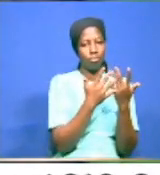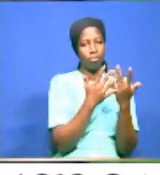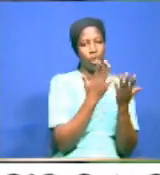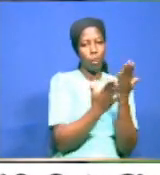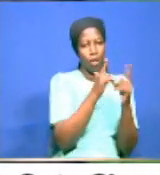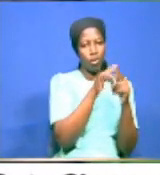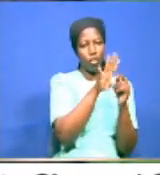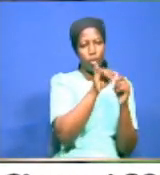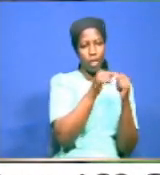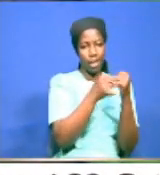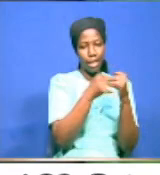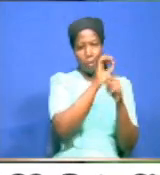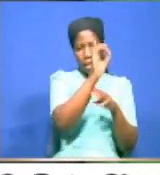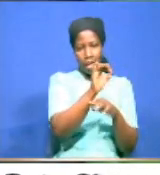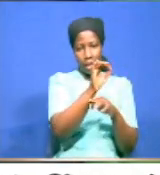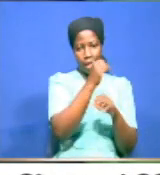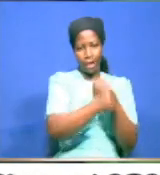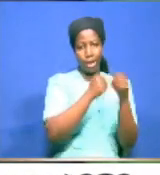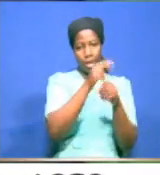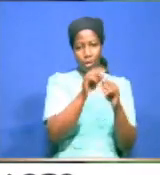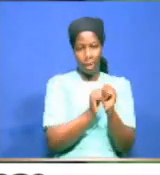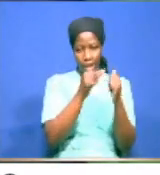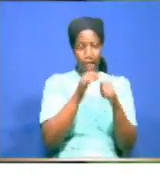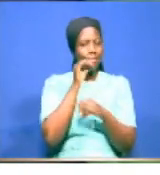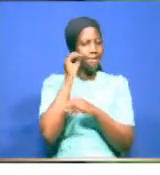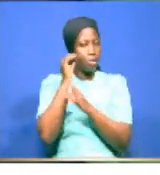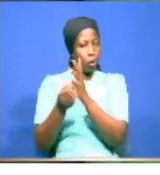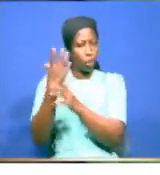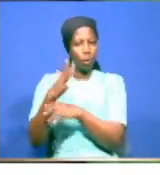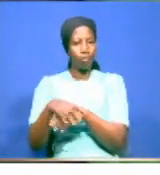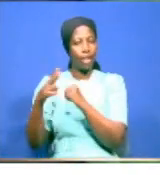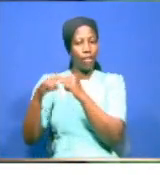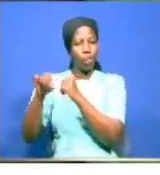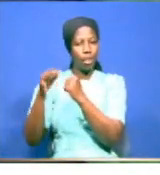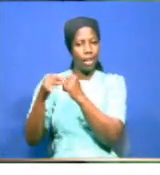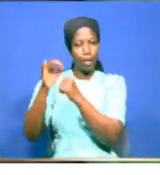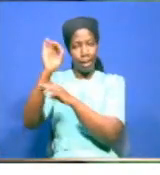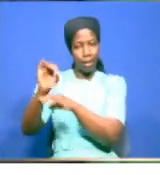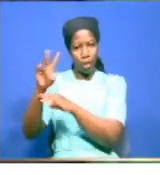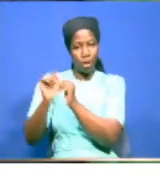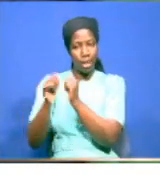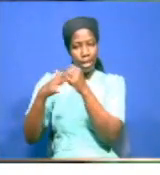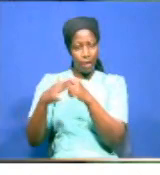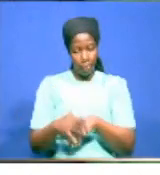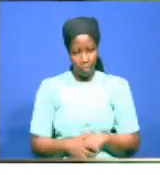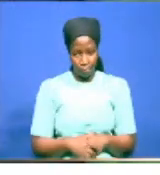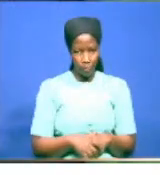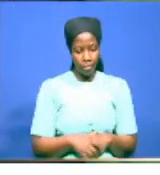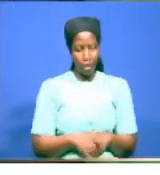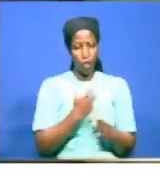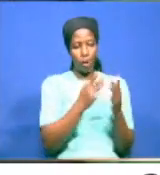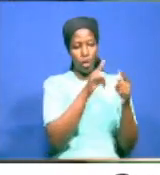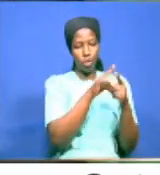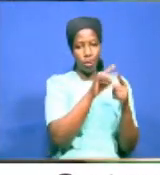2018. Domestic credits grew by 7.5% in 2019 compared to a growth of